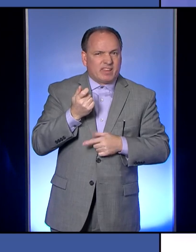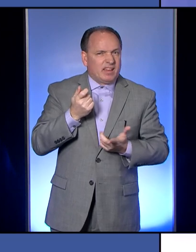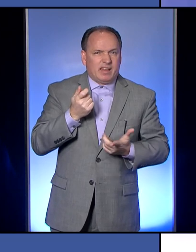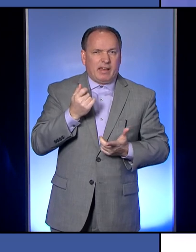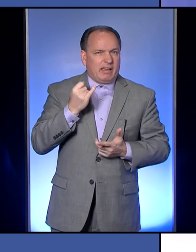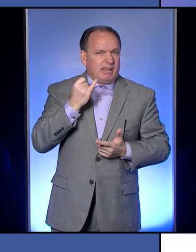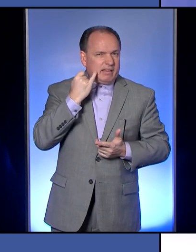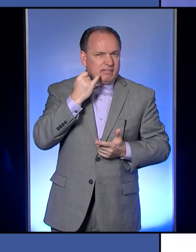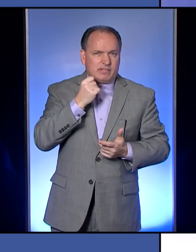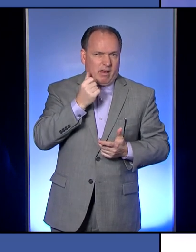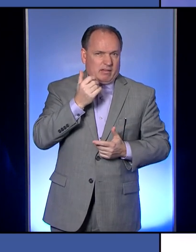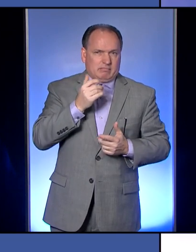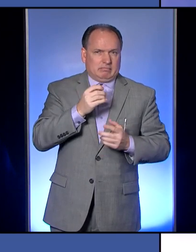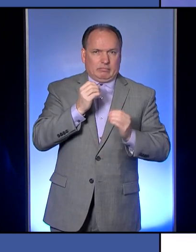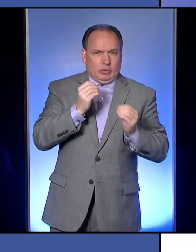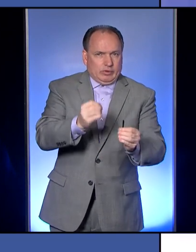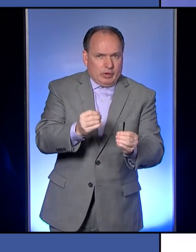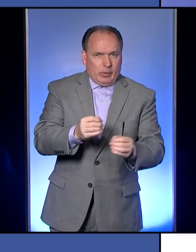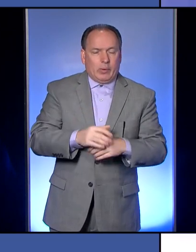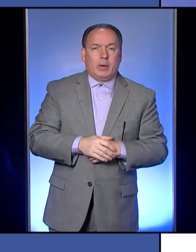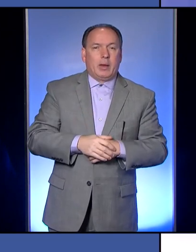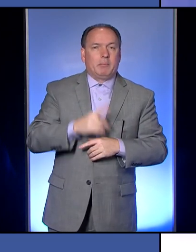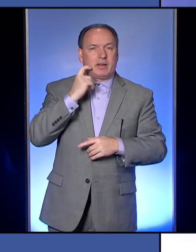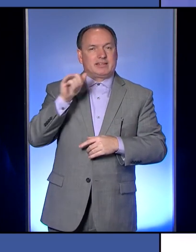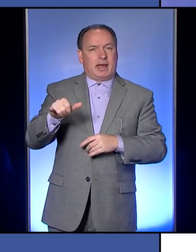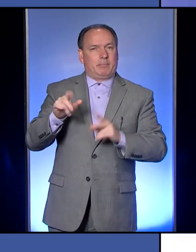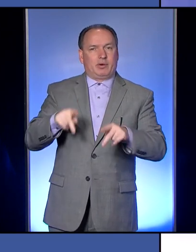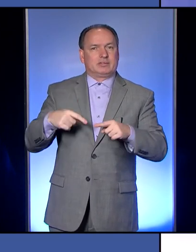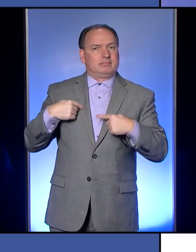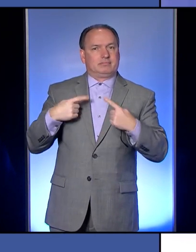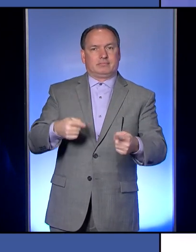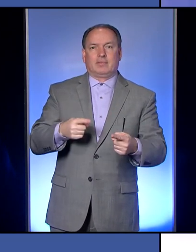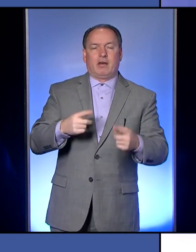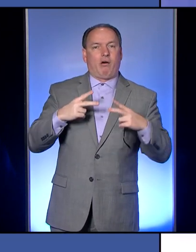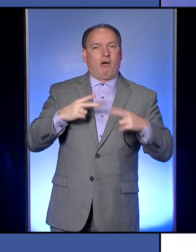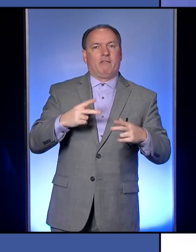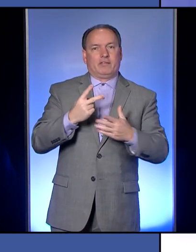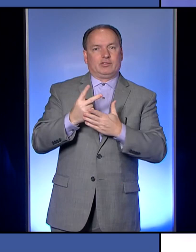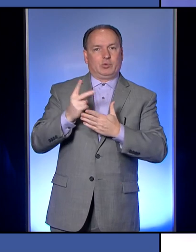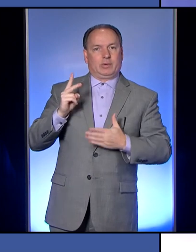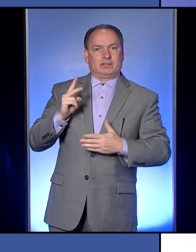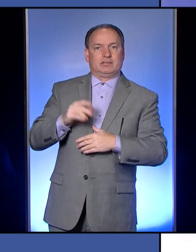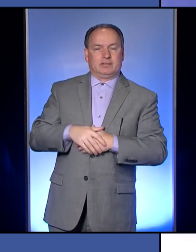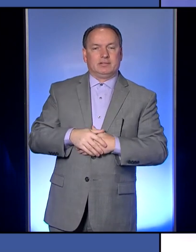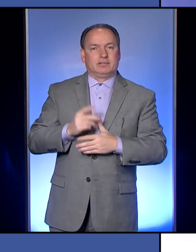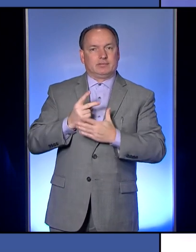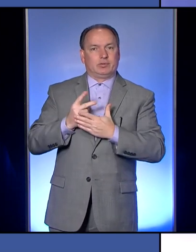non-existent, because this person hasn't been there working in 2 weeks' time.